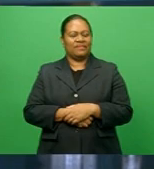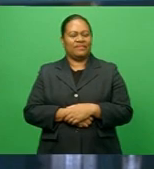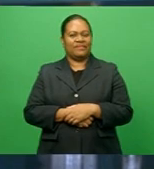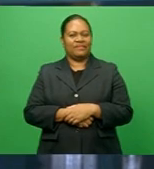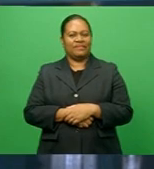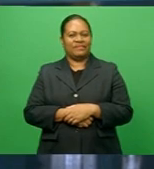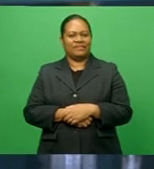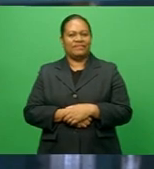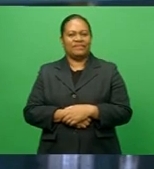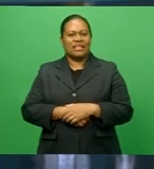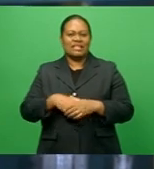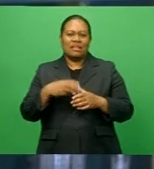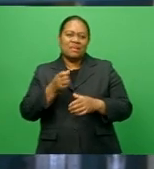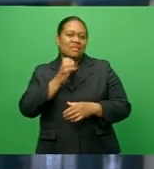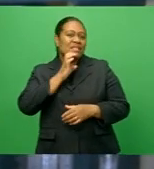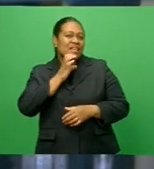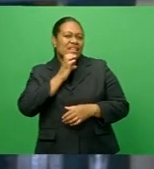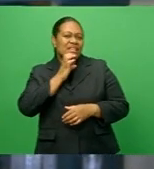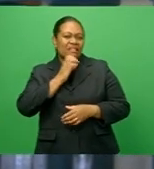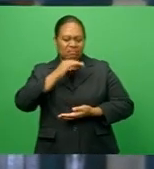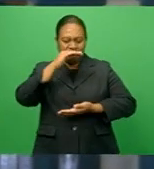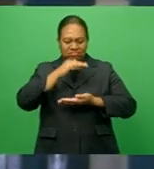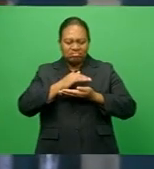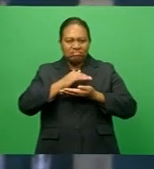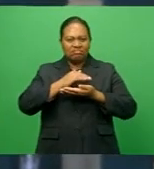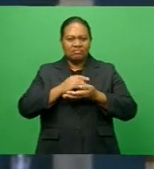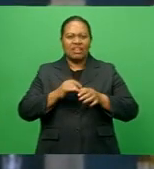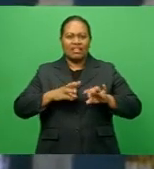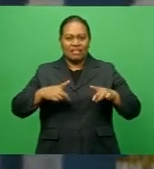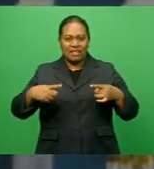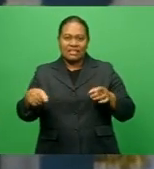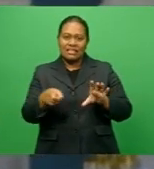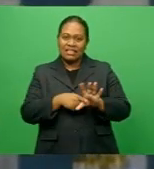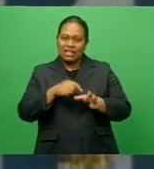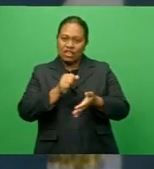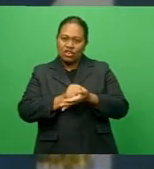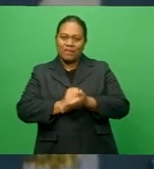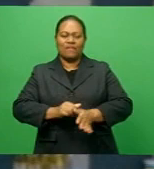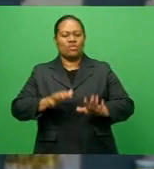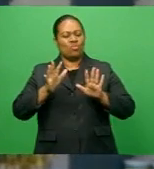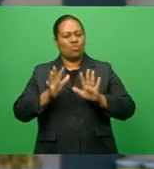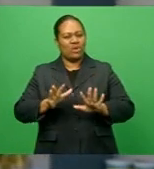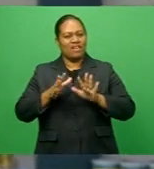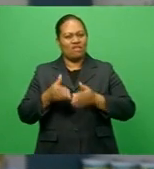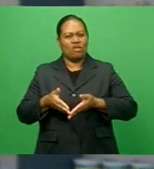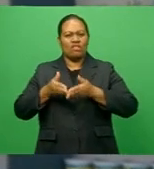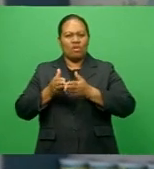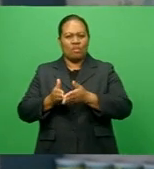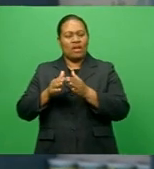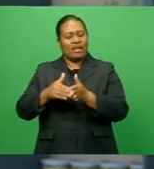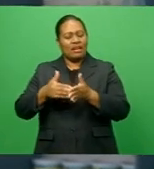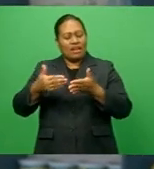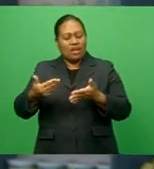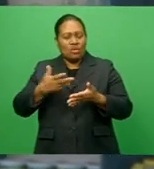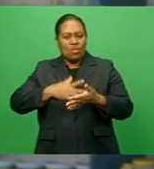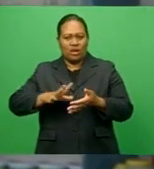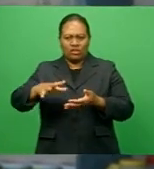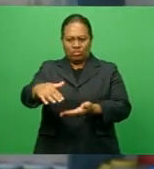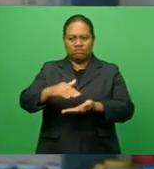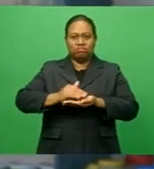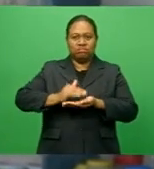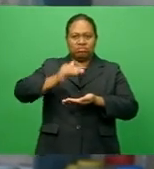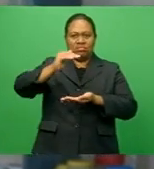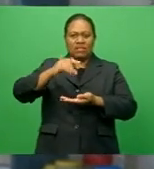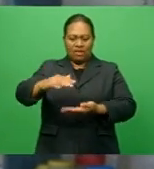At times, the canteen runs out of stock waiting for the next shipment that comes once a month. We are planning to increase the stock volume to cater for the